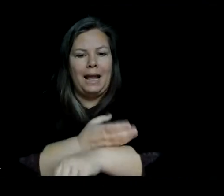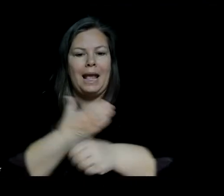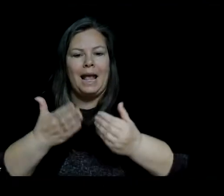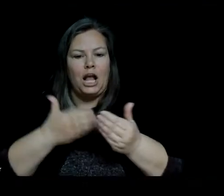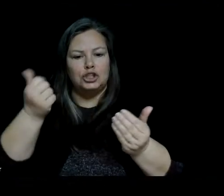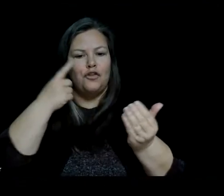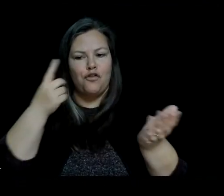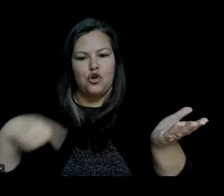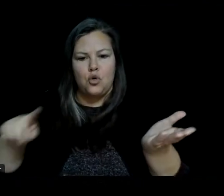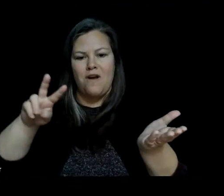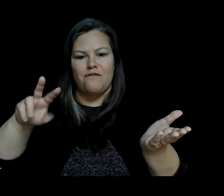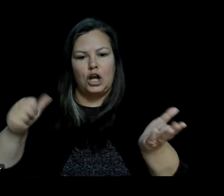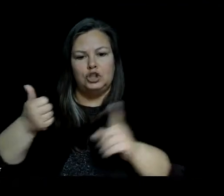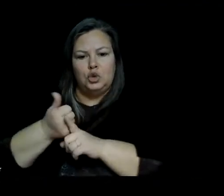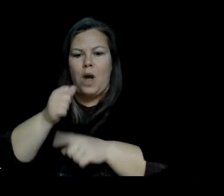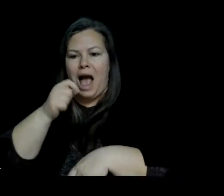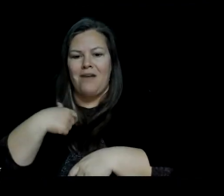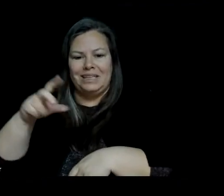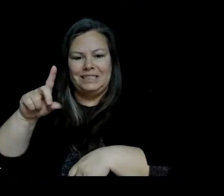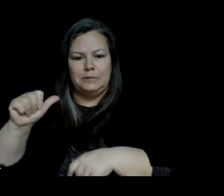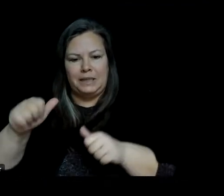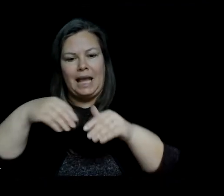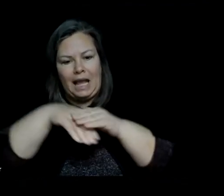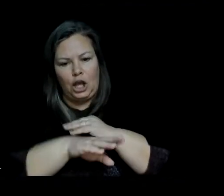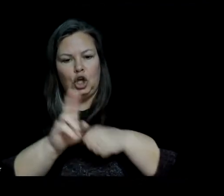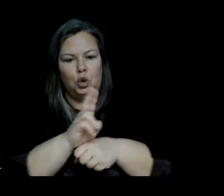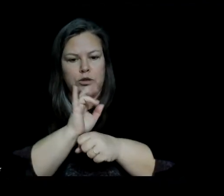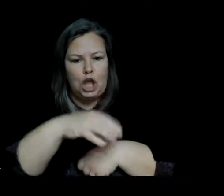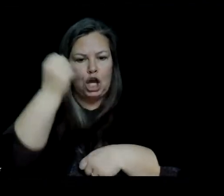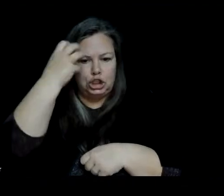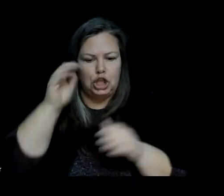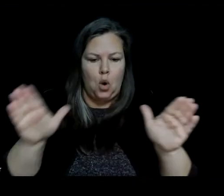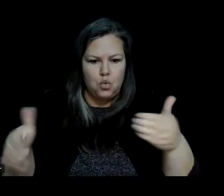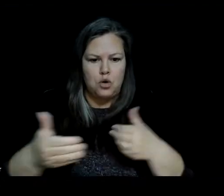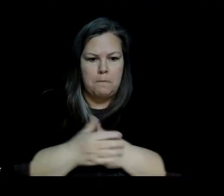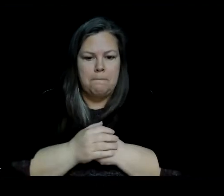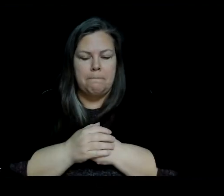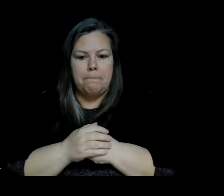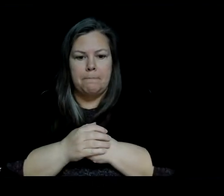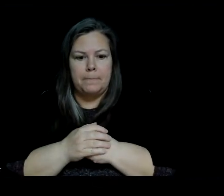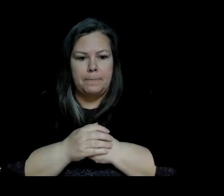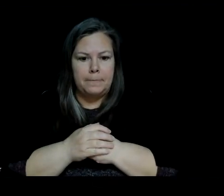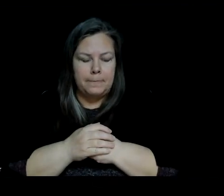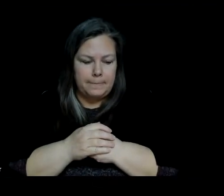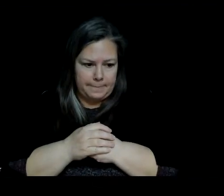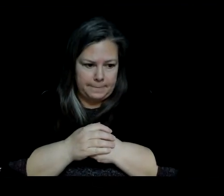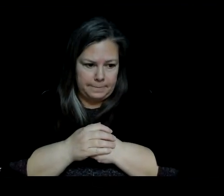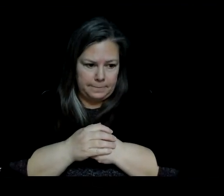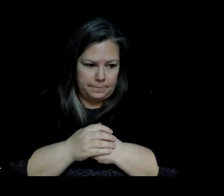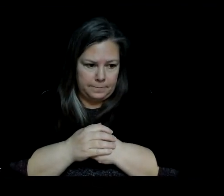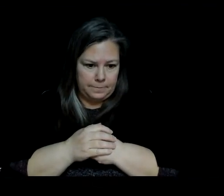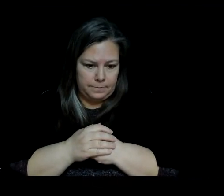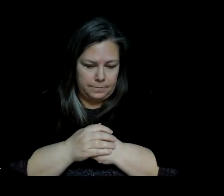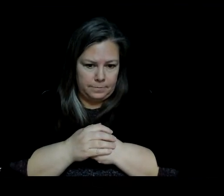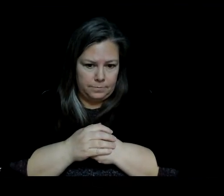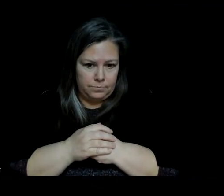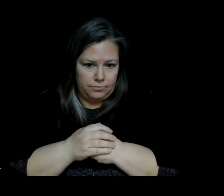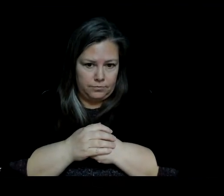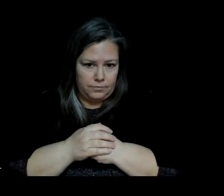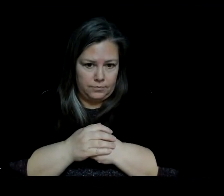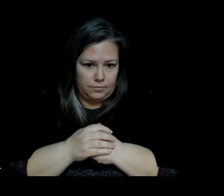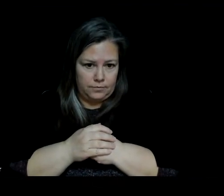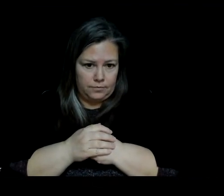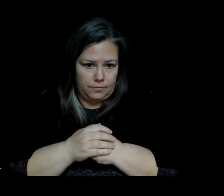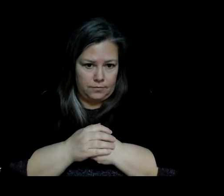have disabilities and things of that nature. Okay, and then if I may, Mr. Chair, the makeup